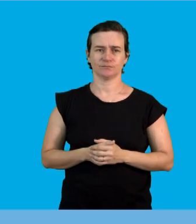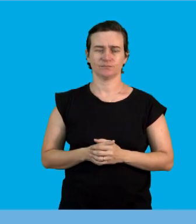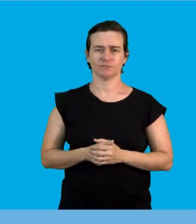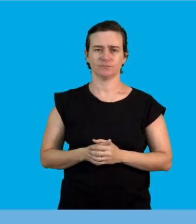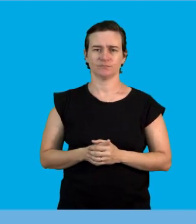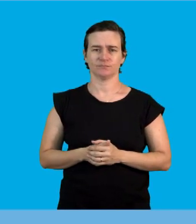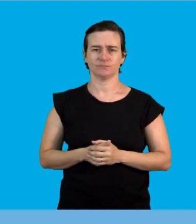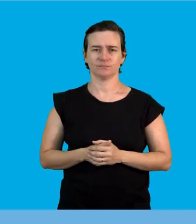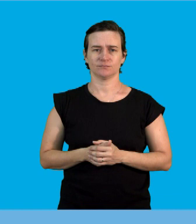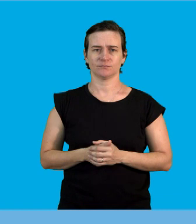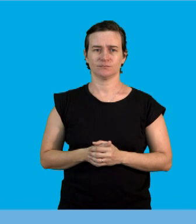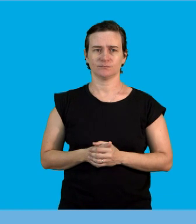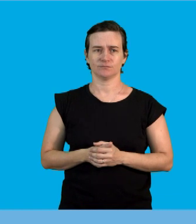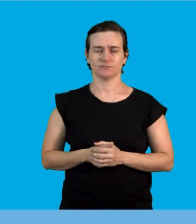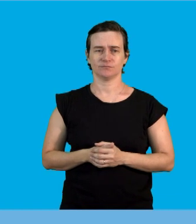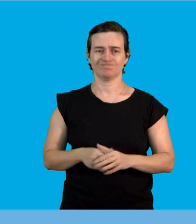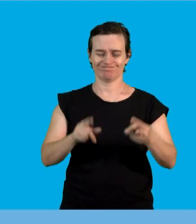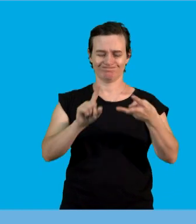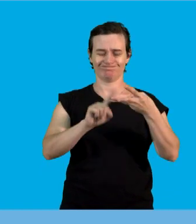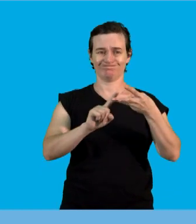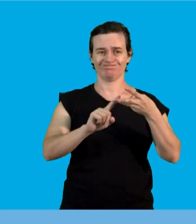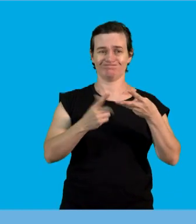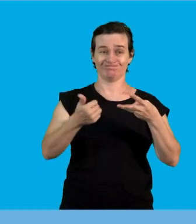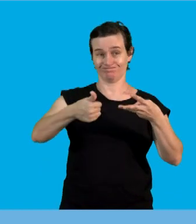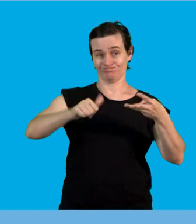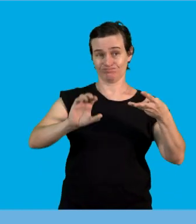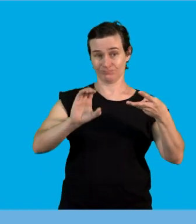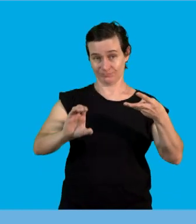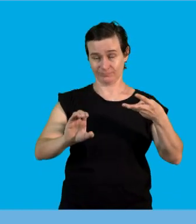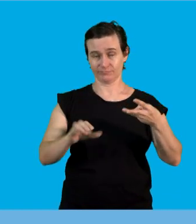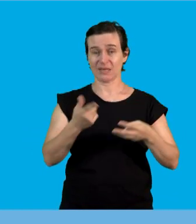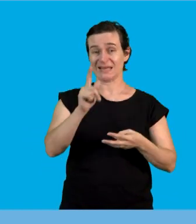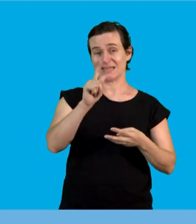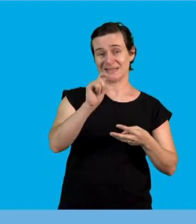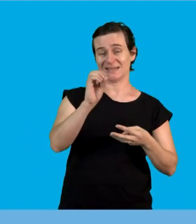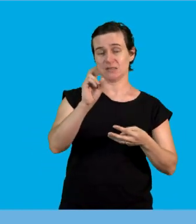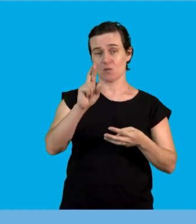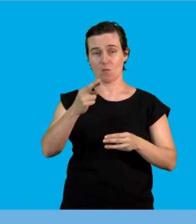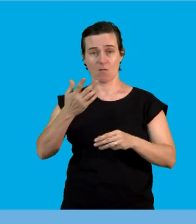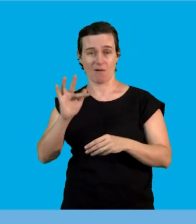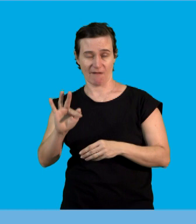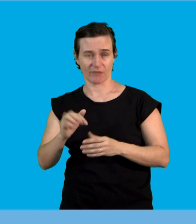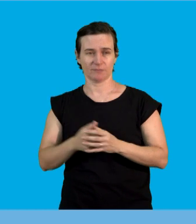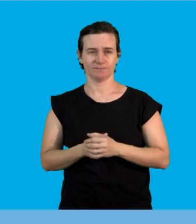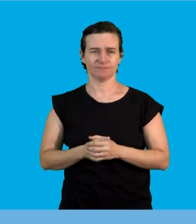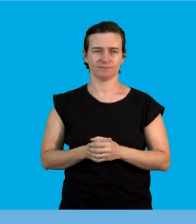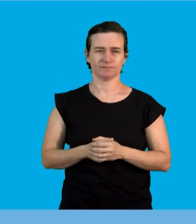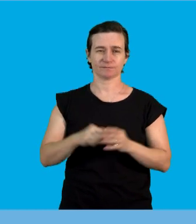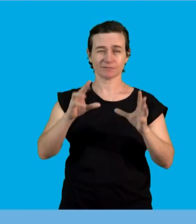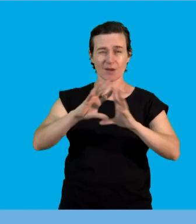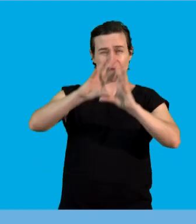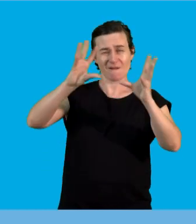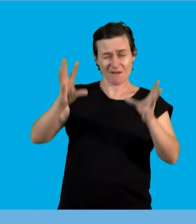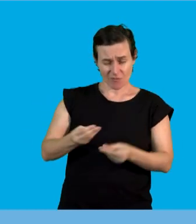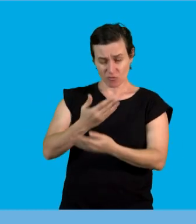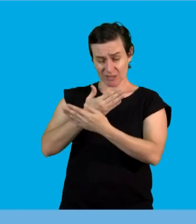Next question. Again, still true or false, T if the statement is true and F if it's false. The overall resistance